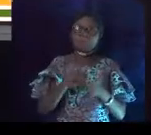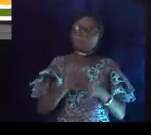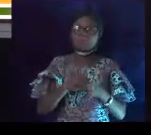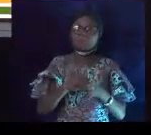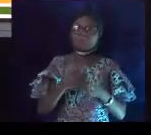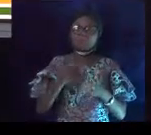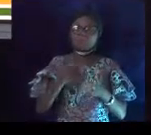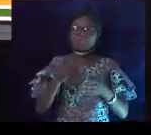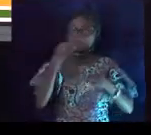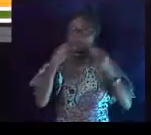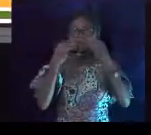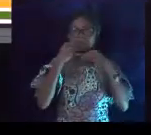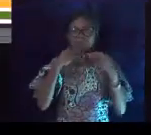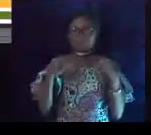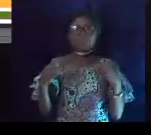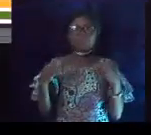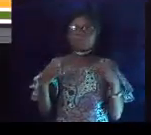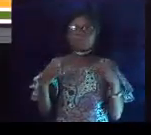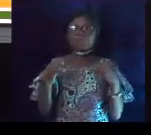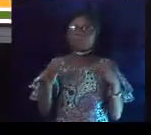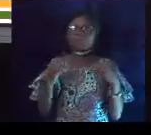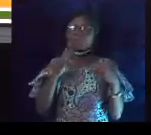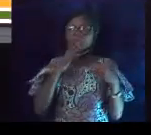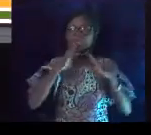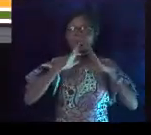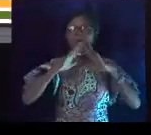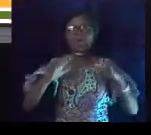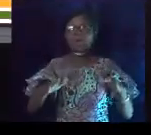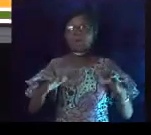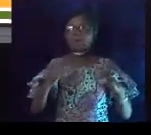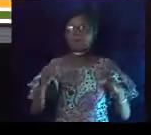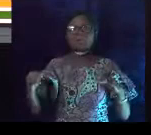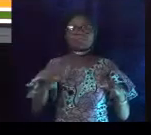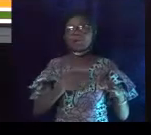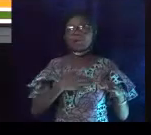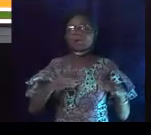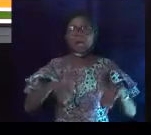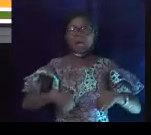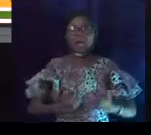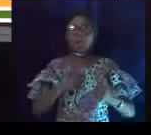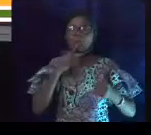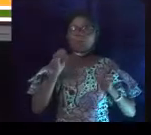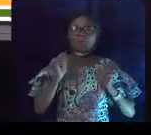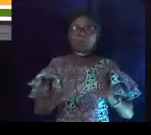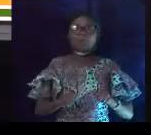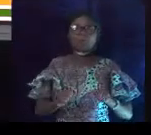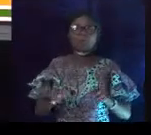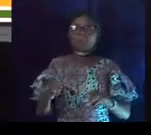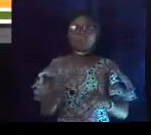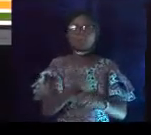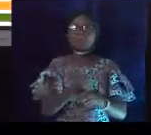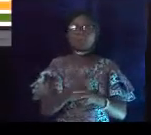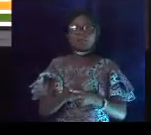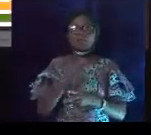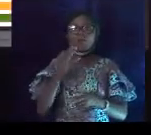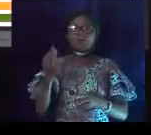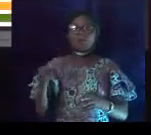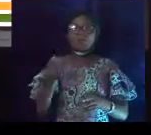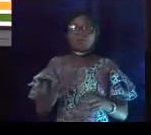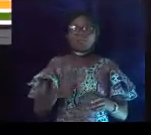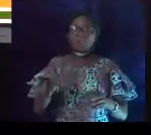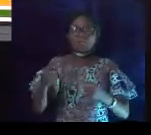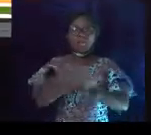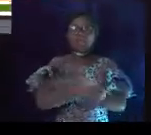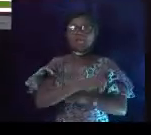talk about their feeding, their housing, and how we can take care of a day-old